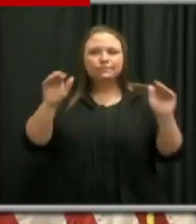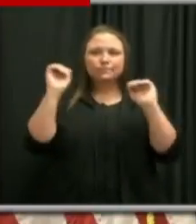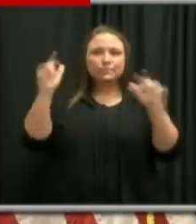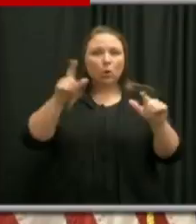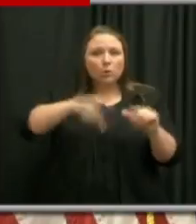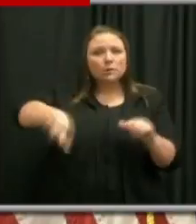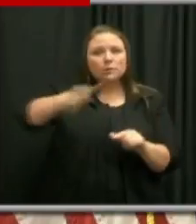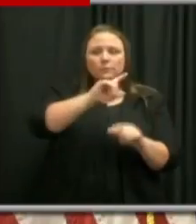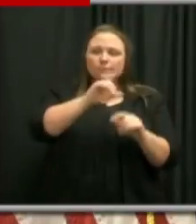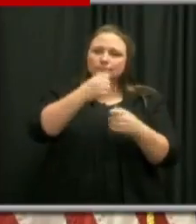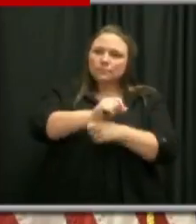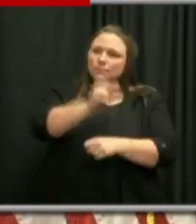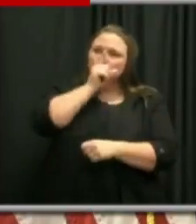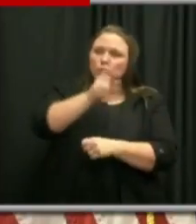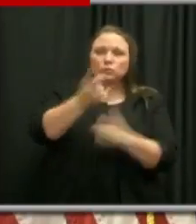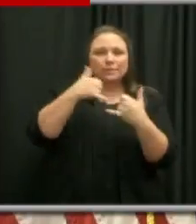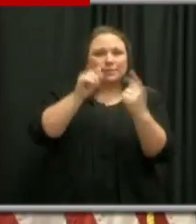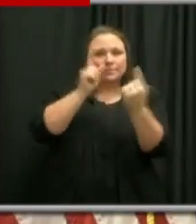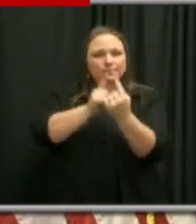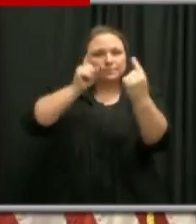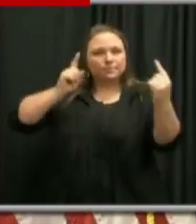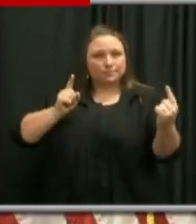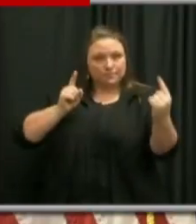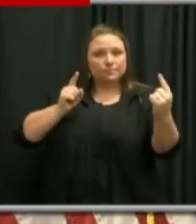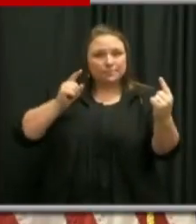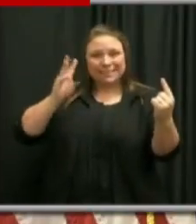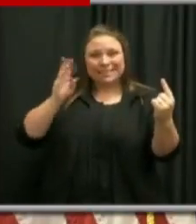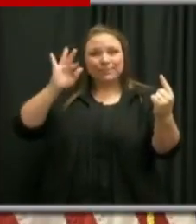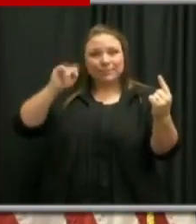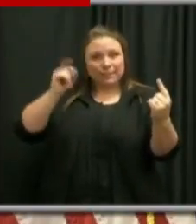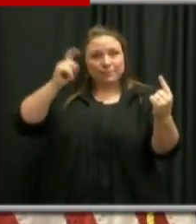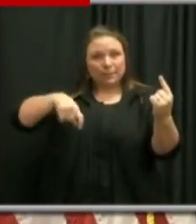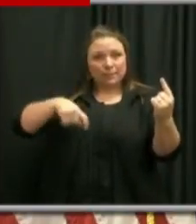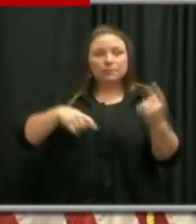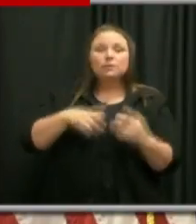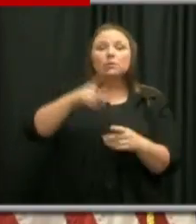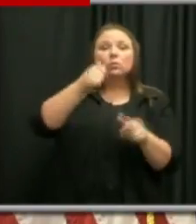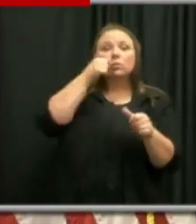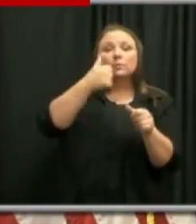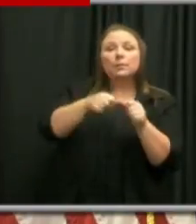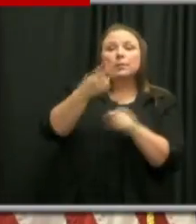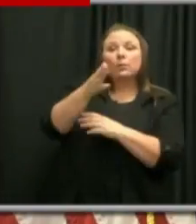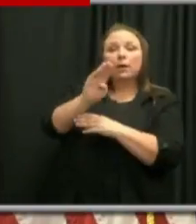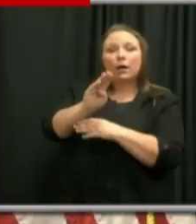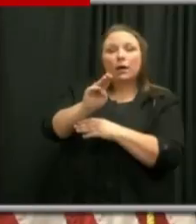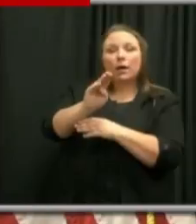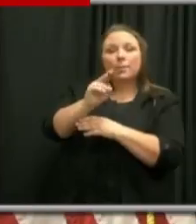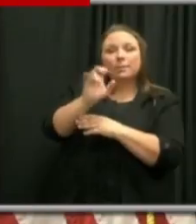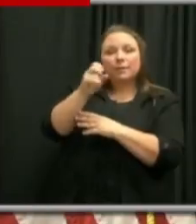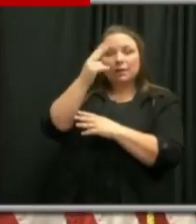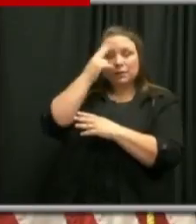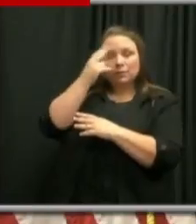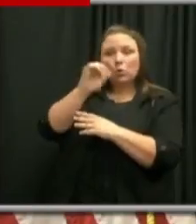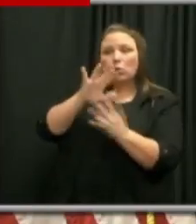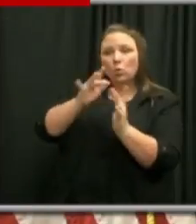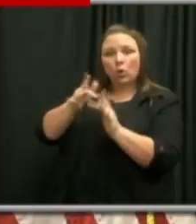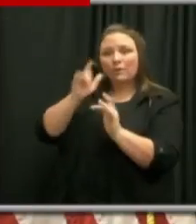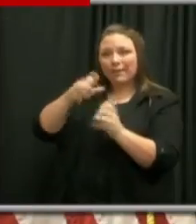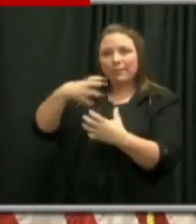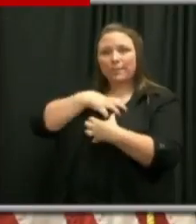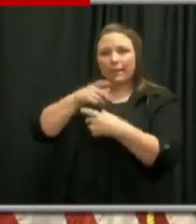to make sure that we're socially distancing. Remember, you can submit a complaint at the Hub Nashville or COVID-19 website. Thank